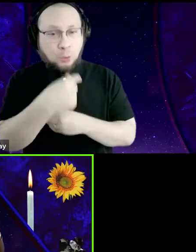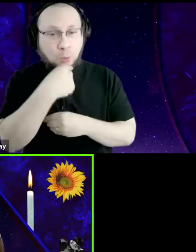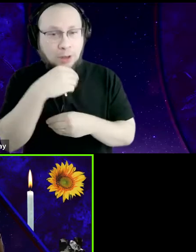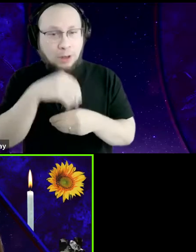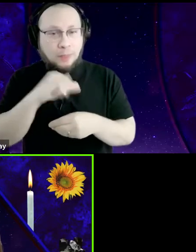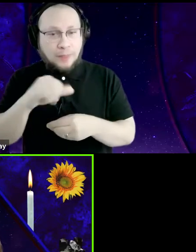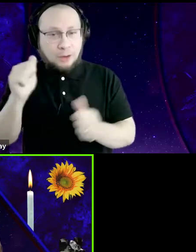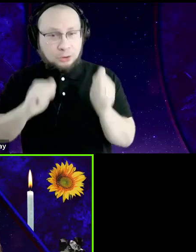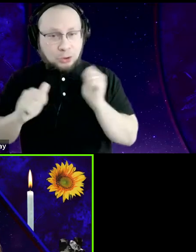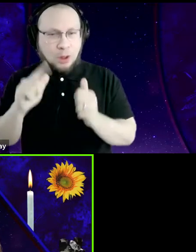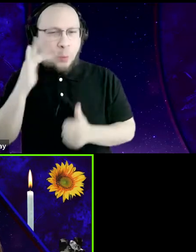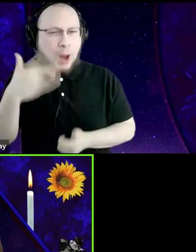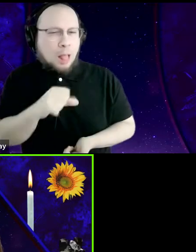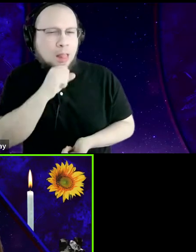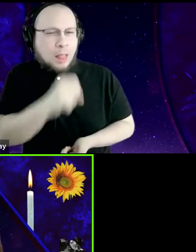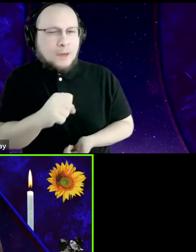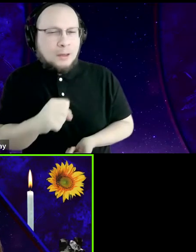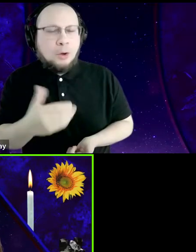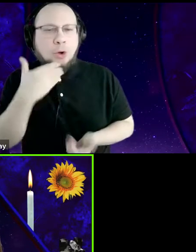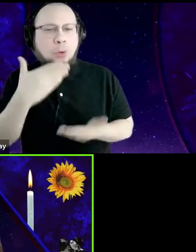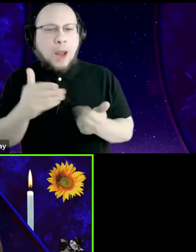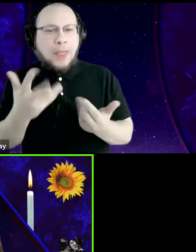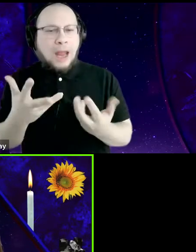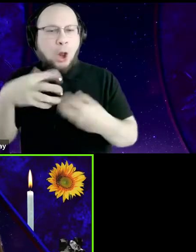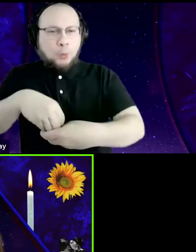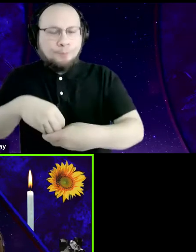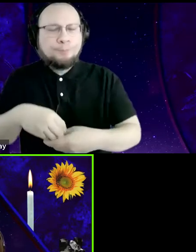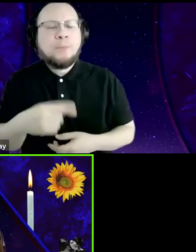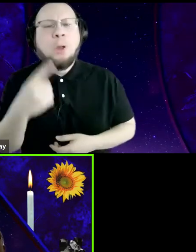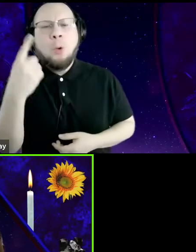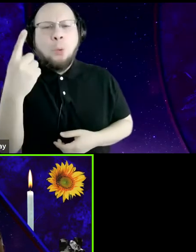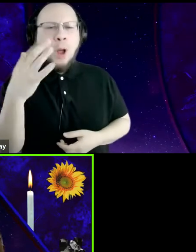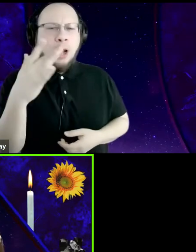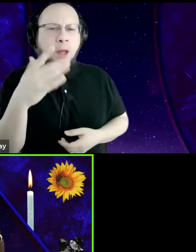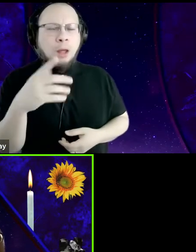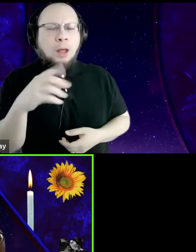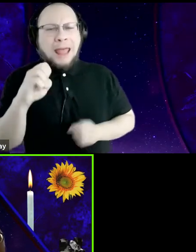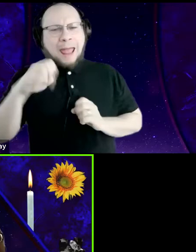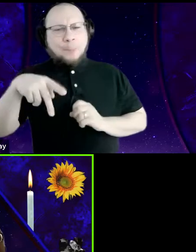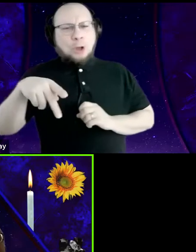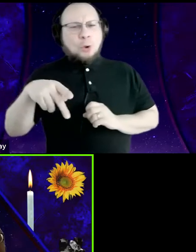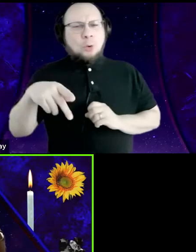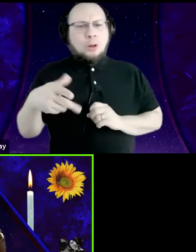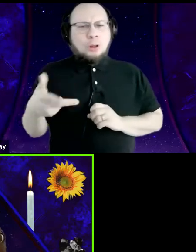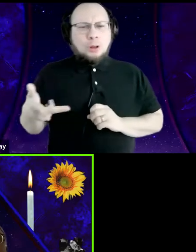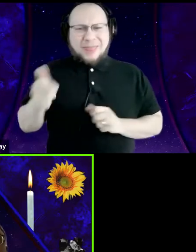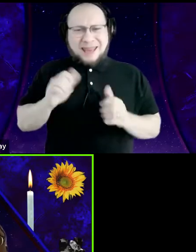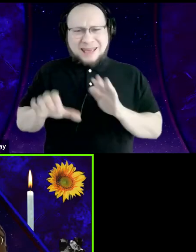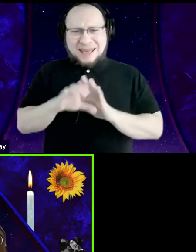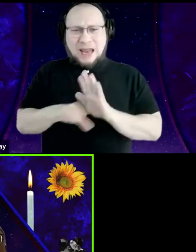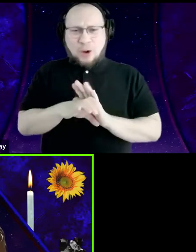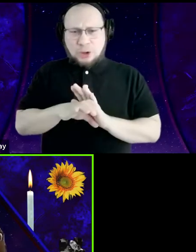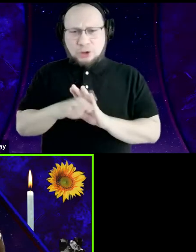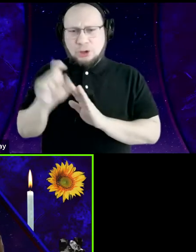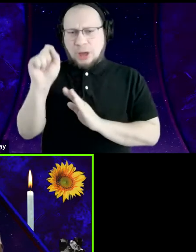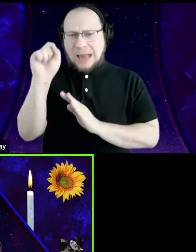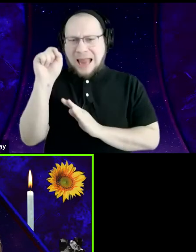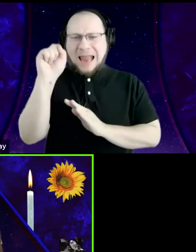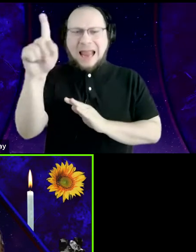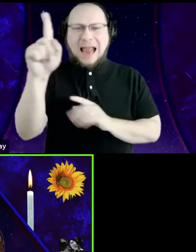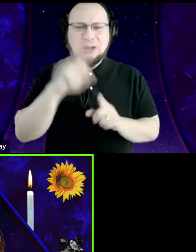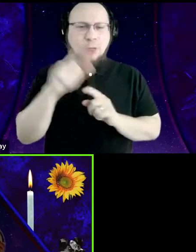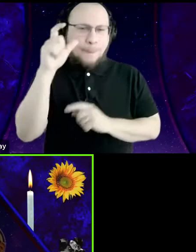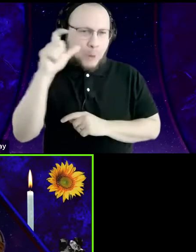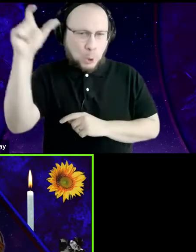is one of the reasons I love it. And so there's this one episode where they have to ask the moon to do something for them in order to save the